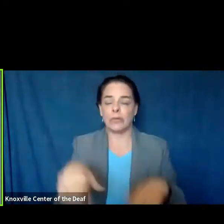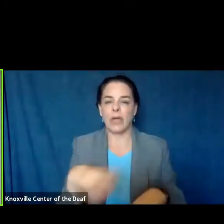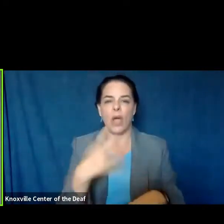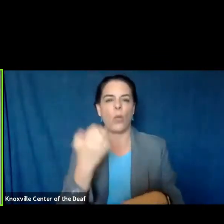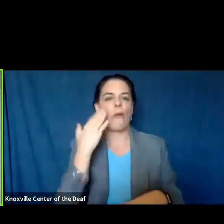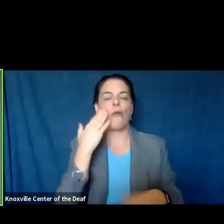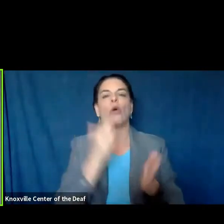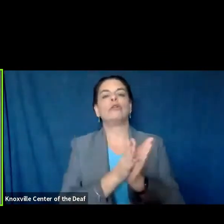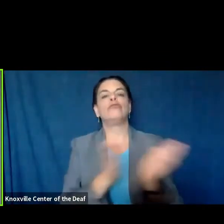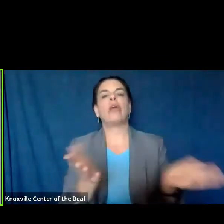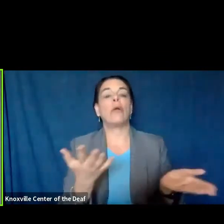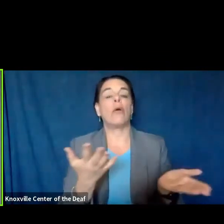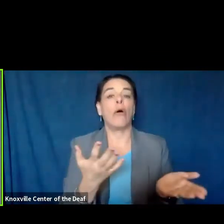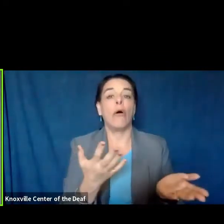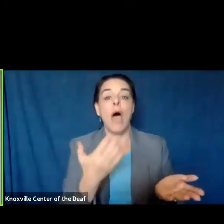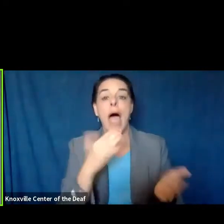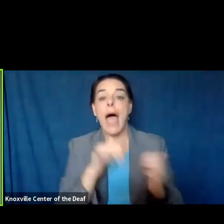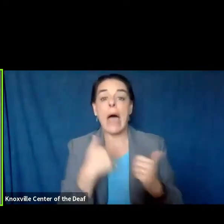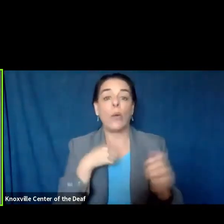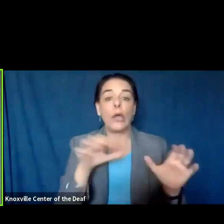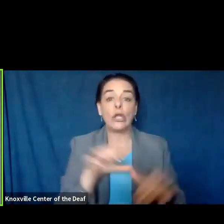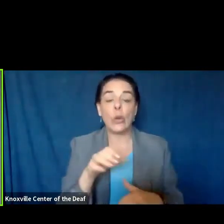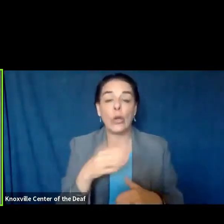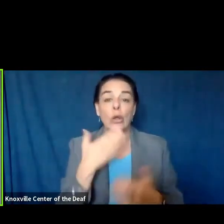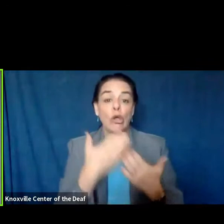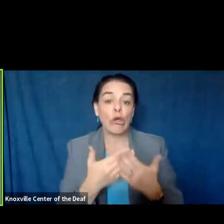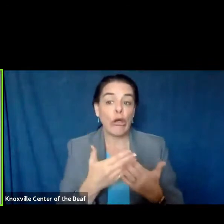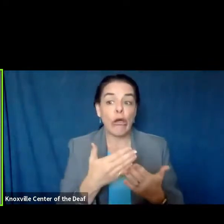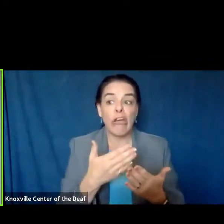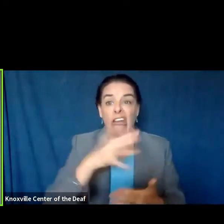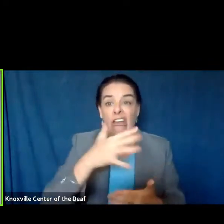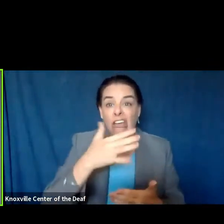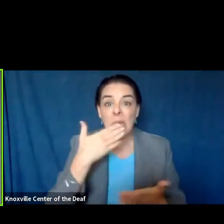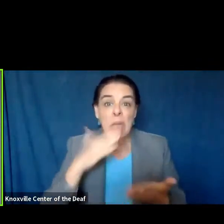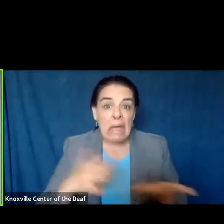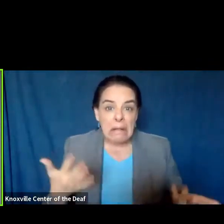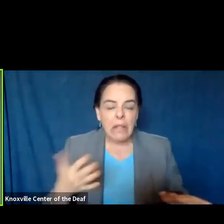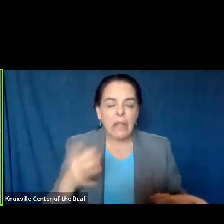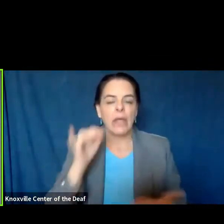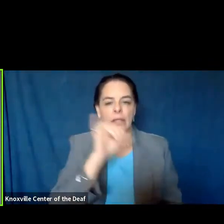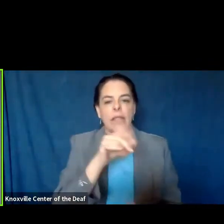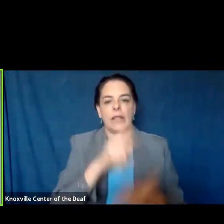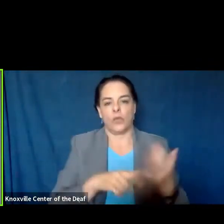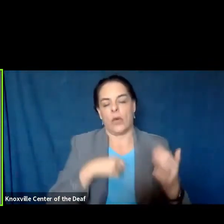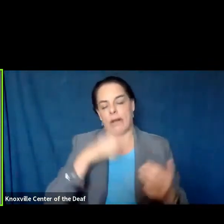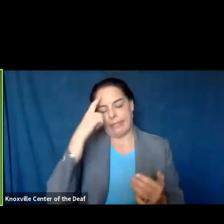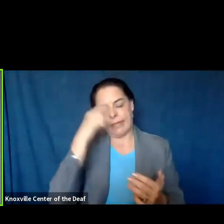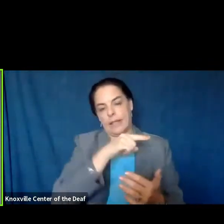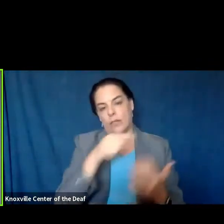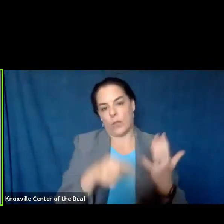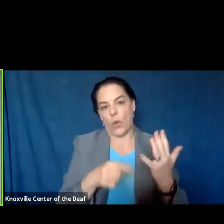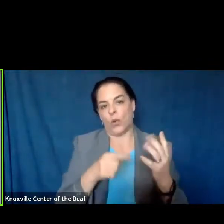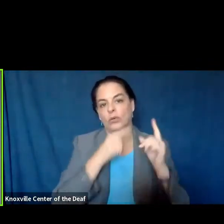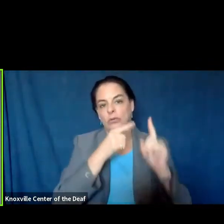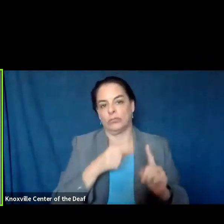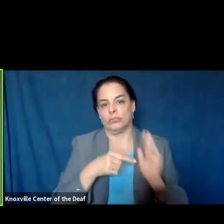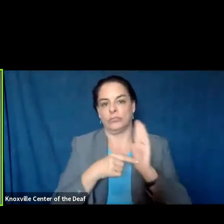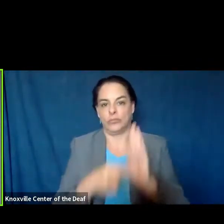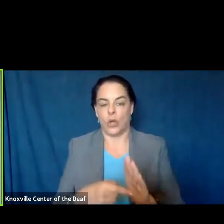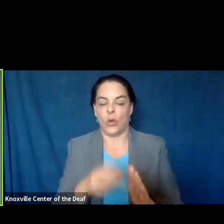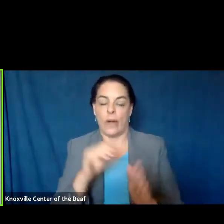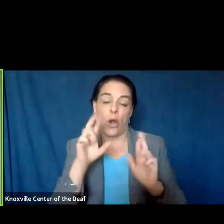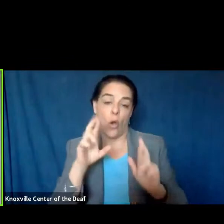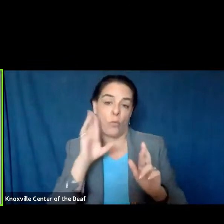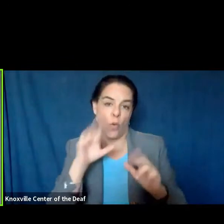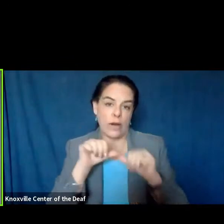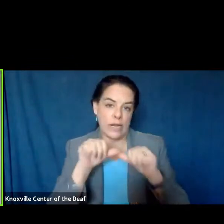a how are we doing in the most simple terms, and that's what I think the benchmarks convey, and hopefully they'll continue to do that.